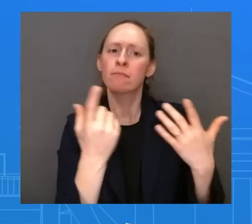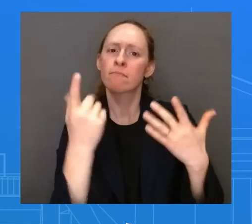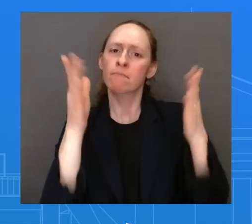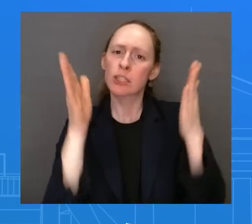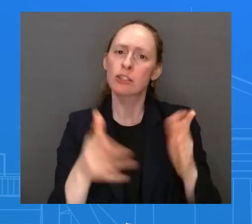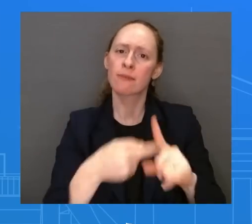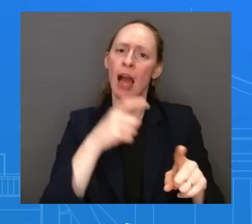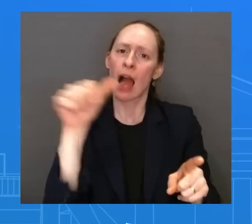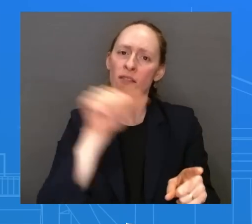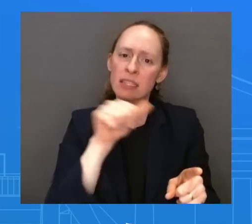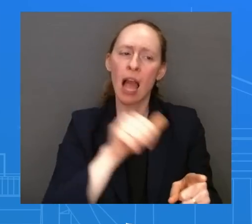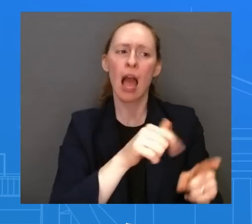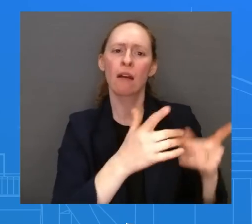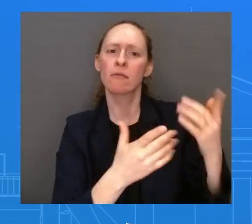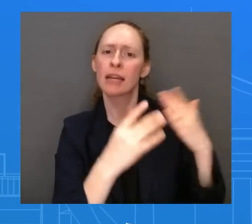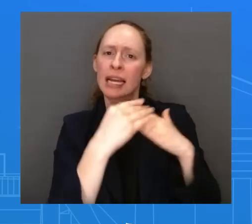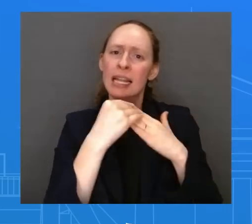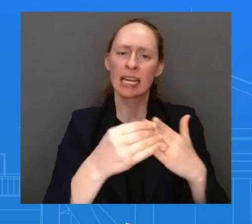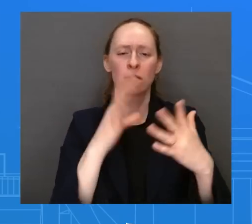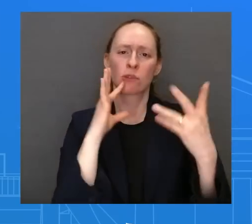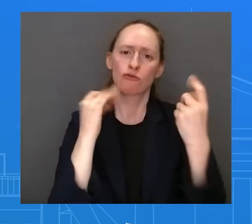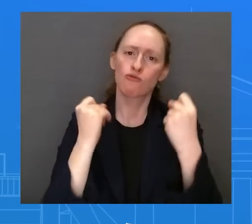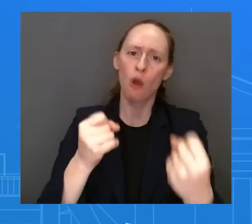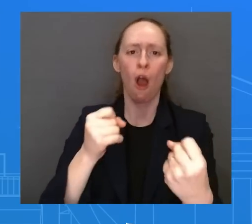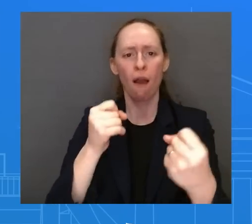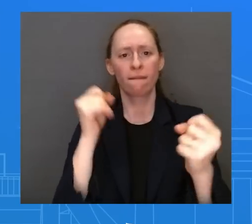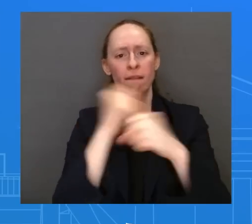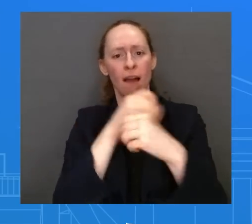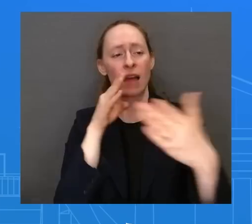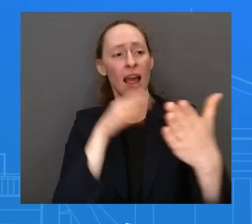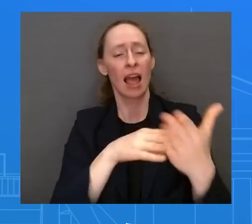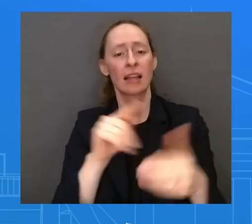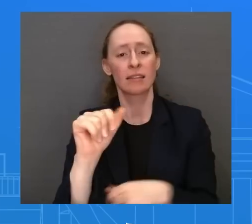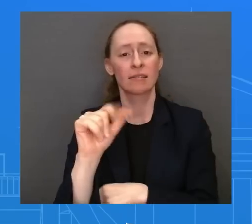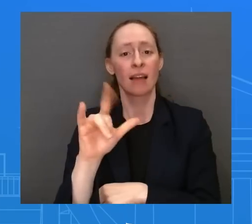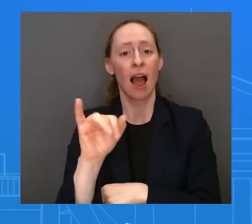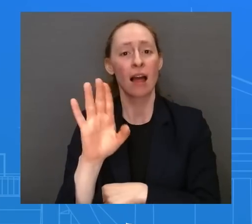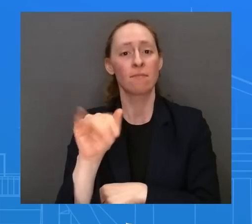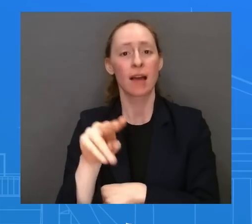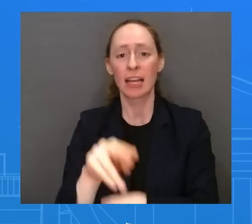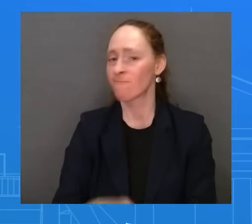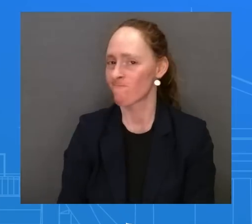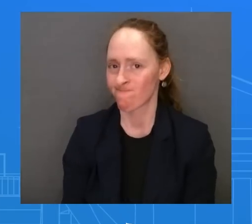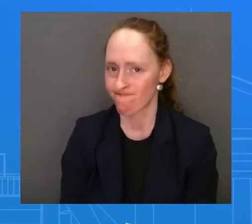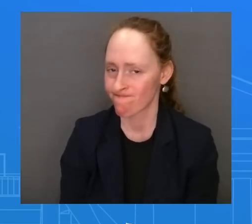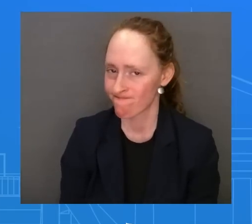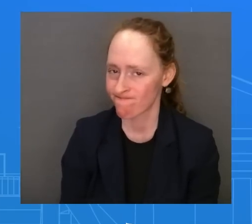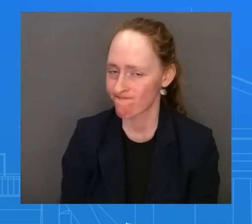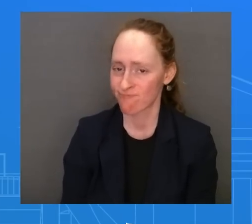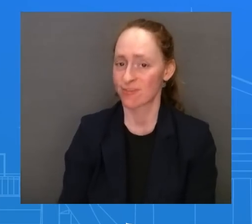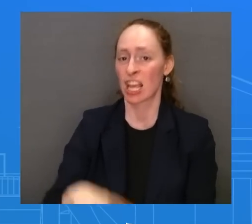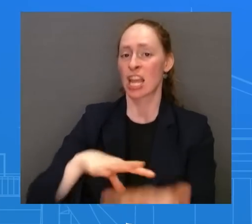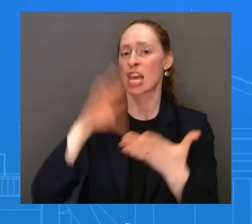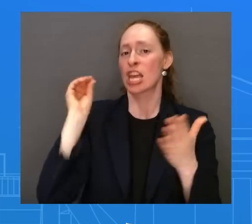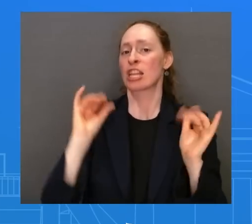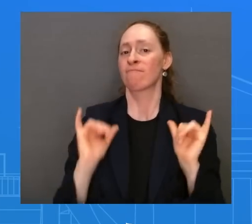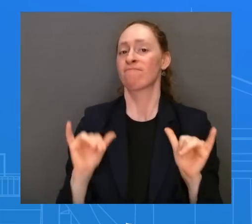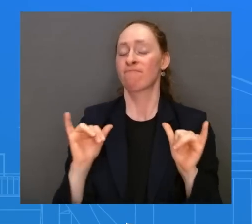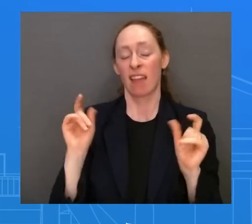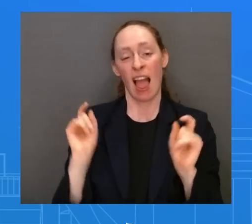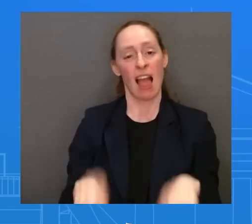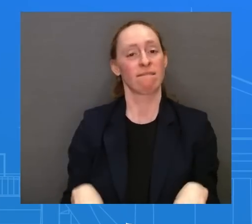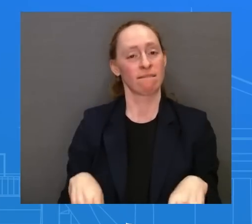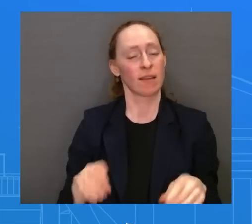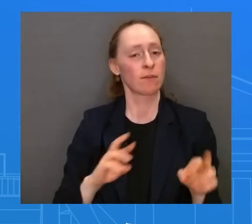and extensively for low probability high risk scenarios I should note here that our experiences